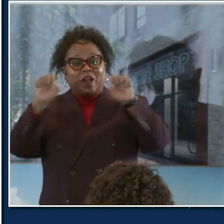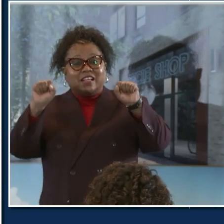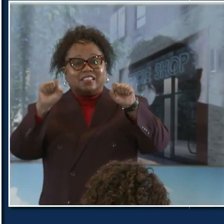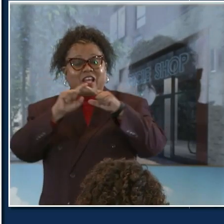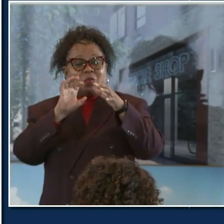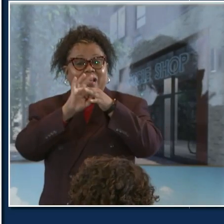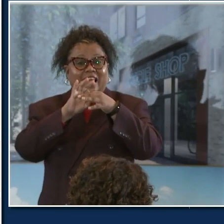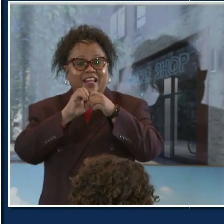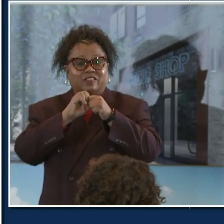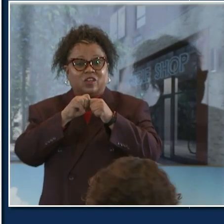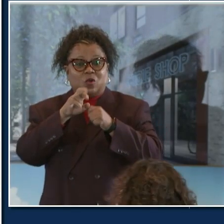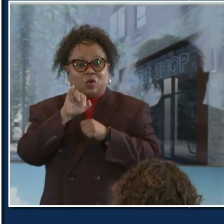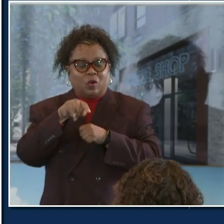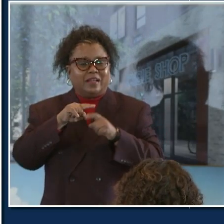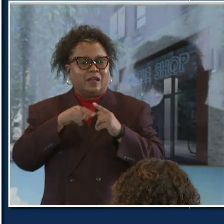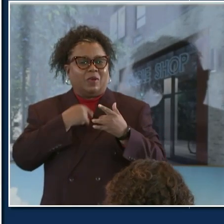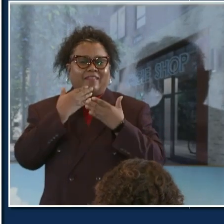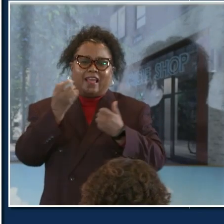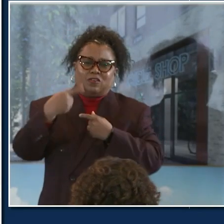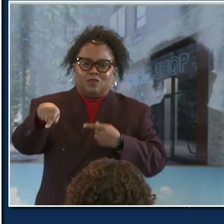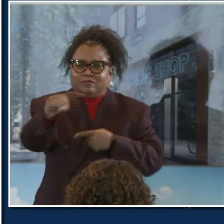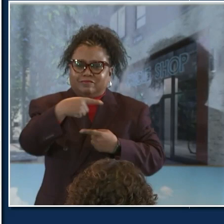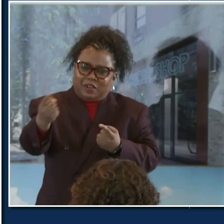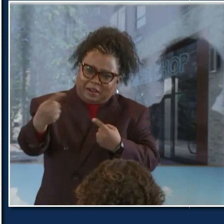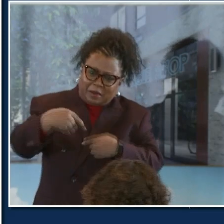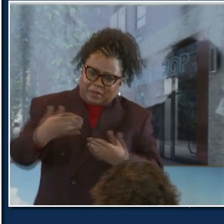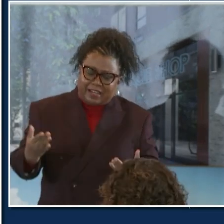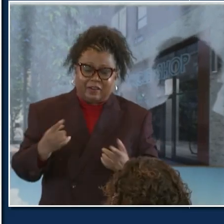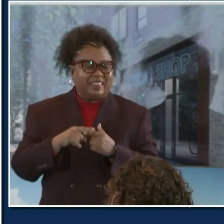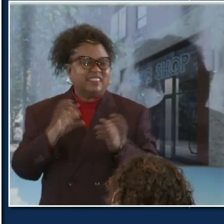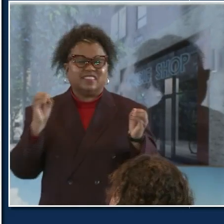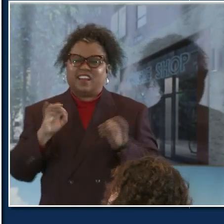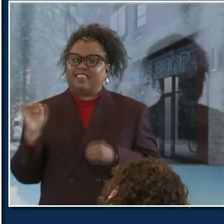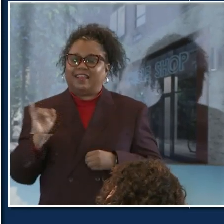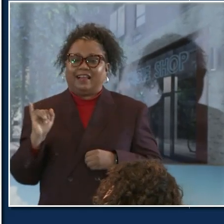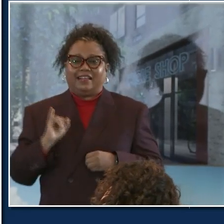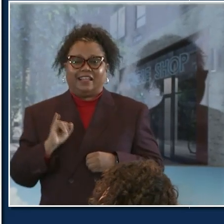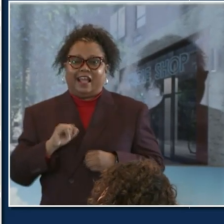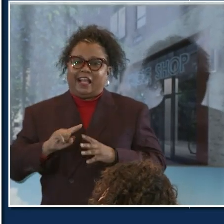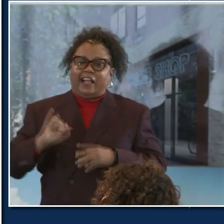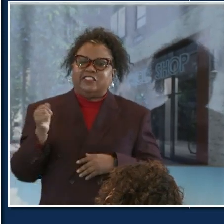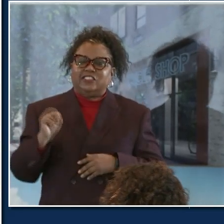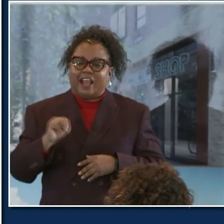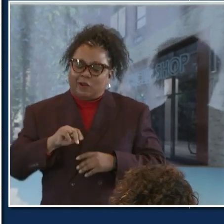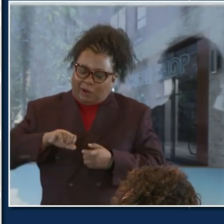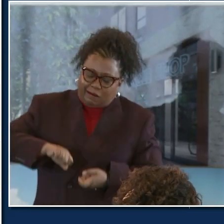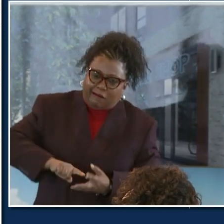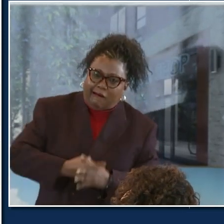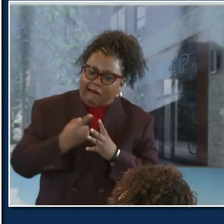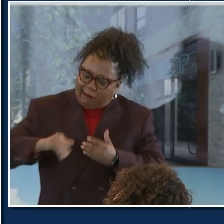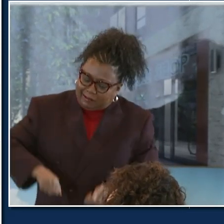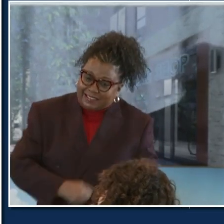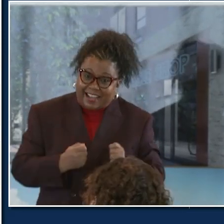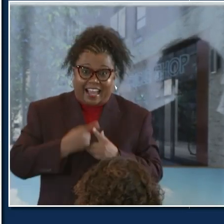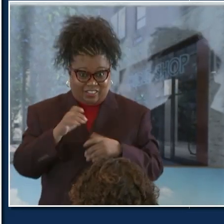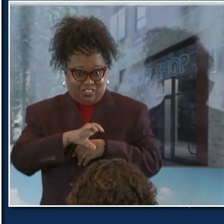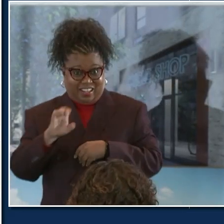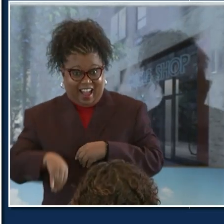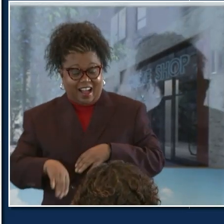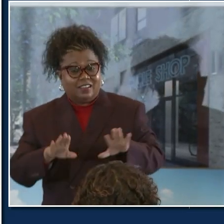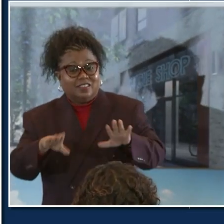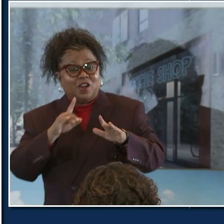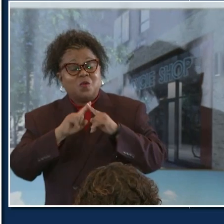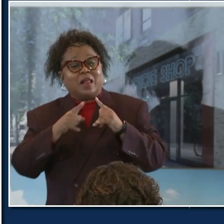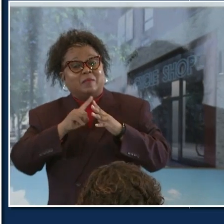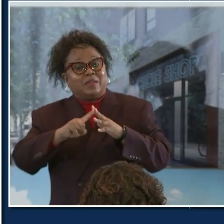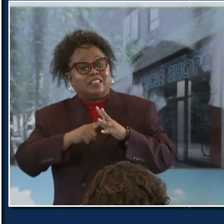Of Related Midwest. I want to thank everyone for being here. There's nothing like a January groundbreaking in Chicago. Now, but at